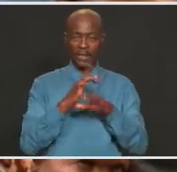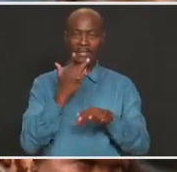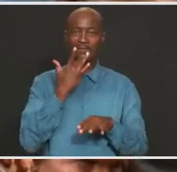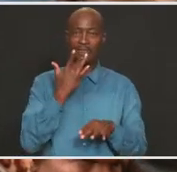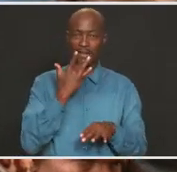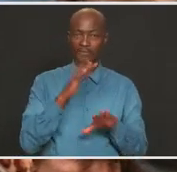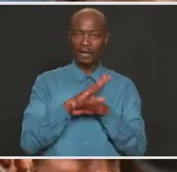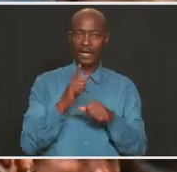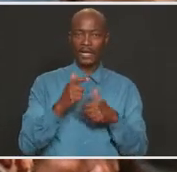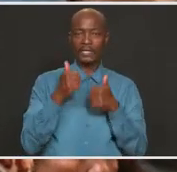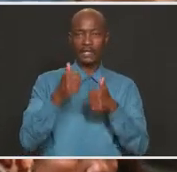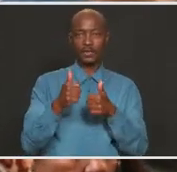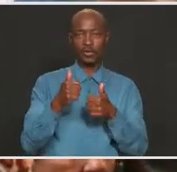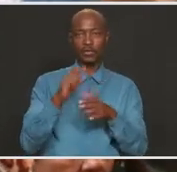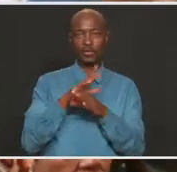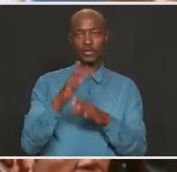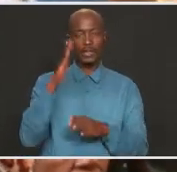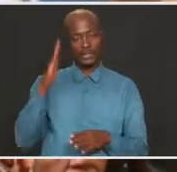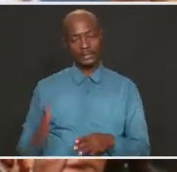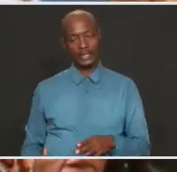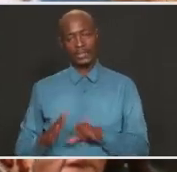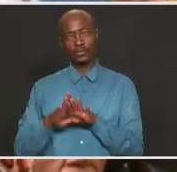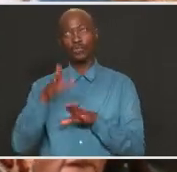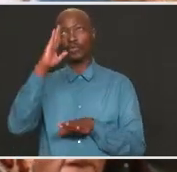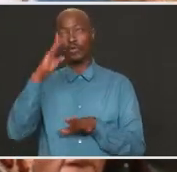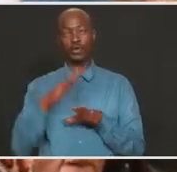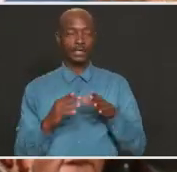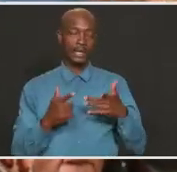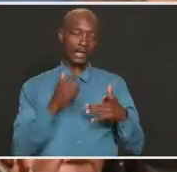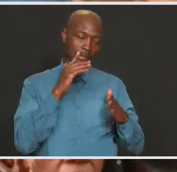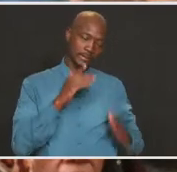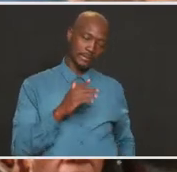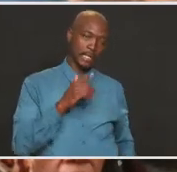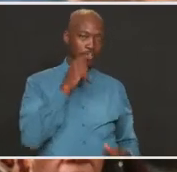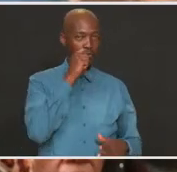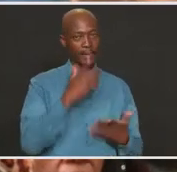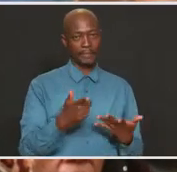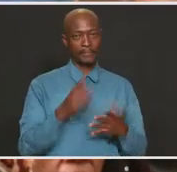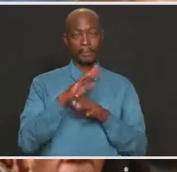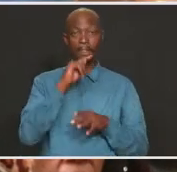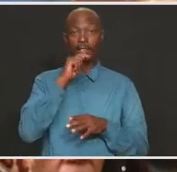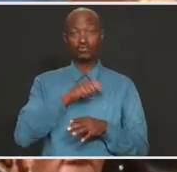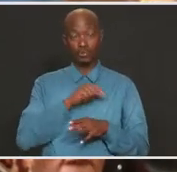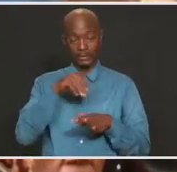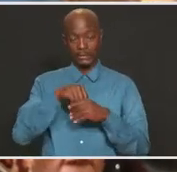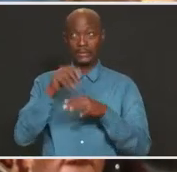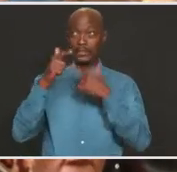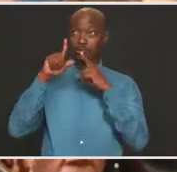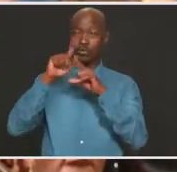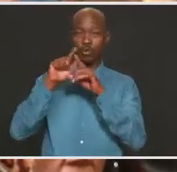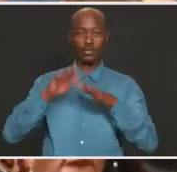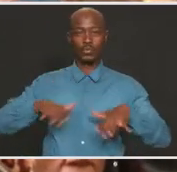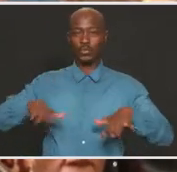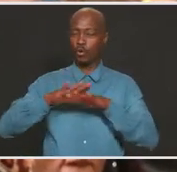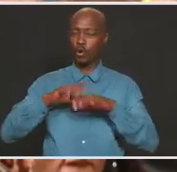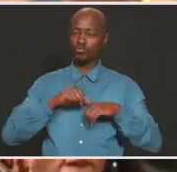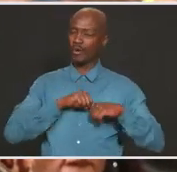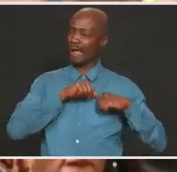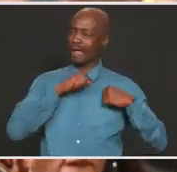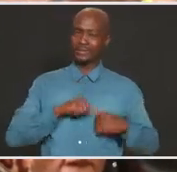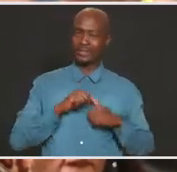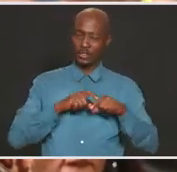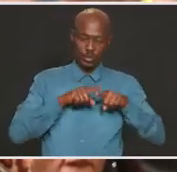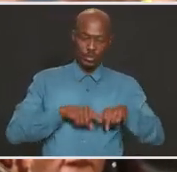and a good reputation in the sight of God and man trust in the Lord with all your heart and do not